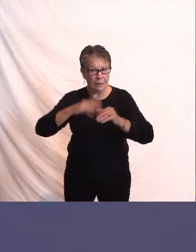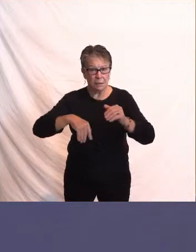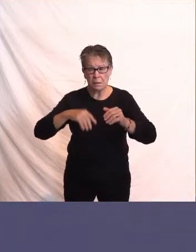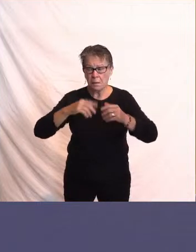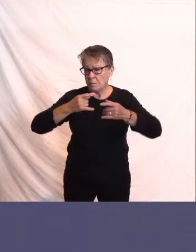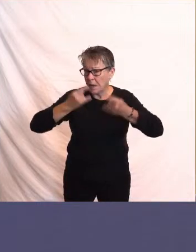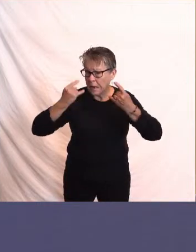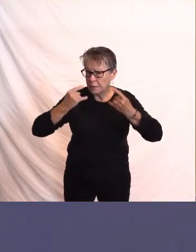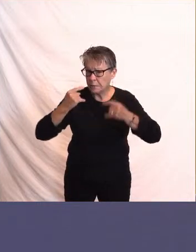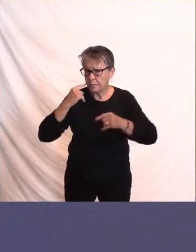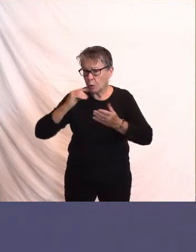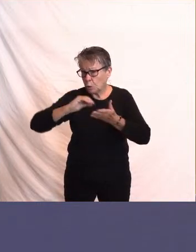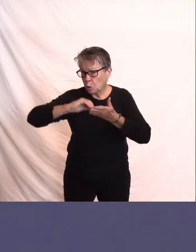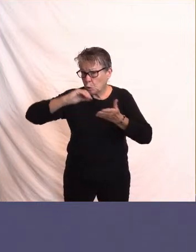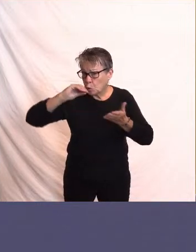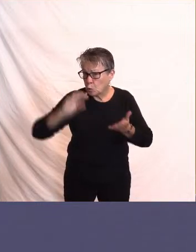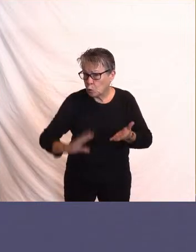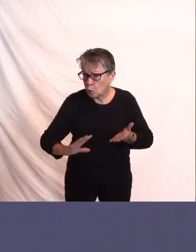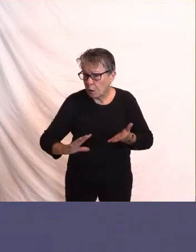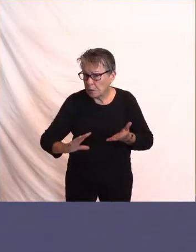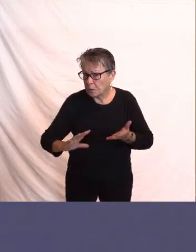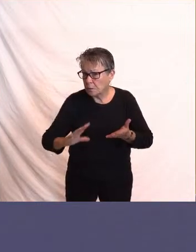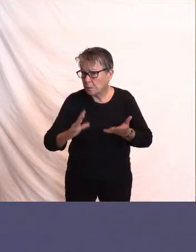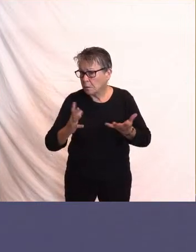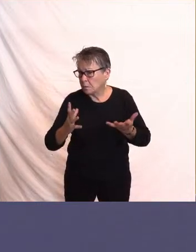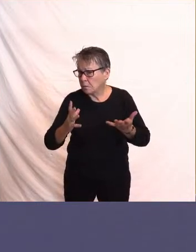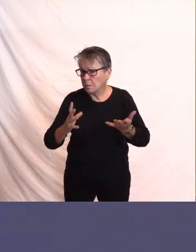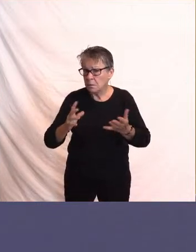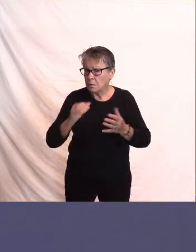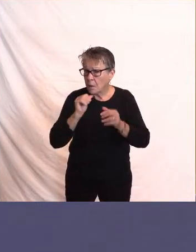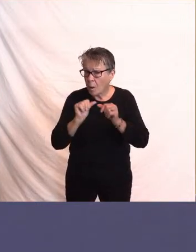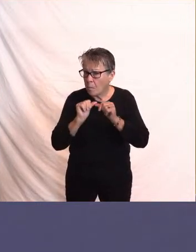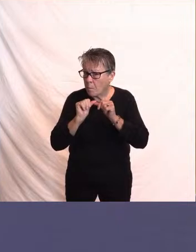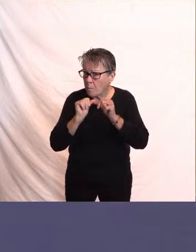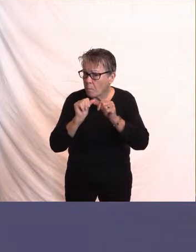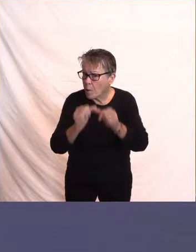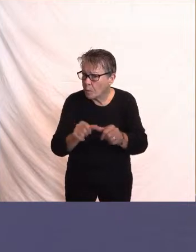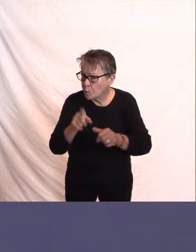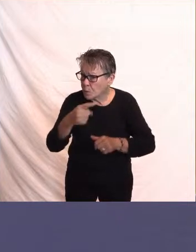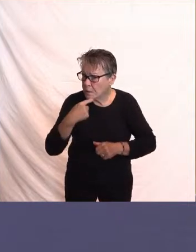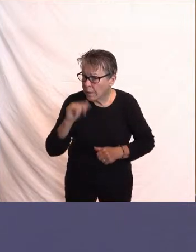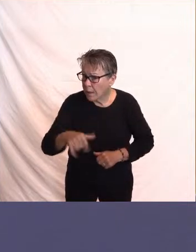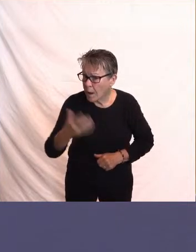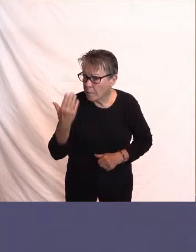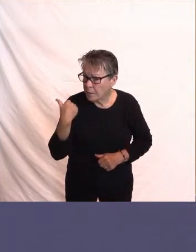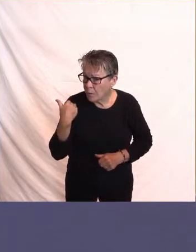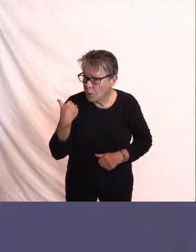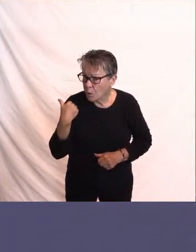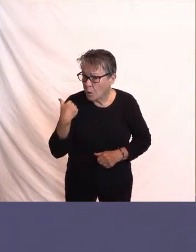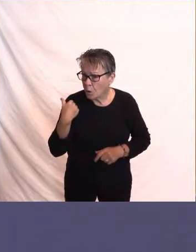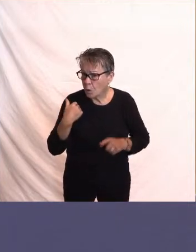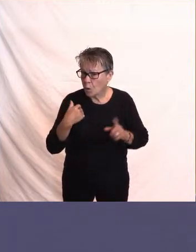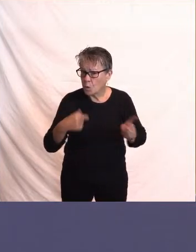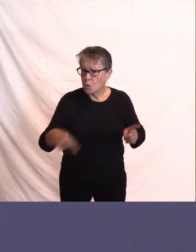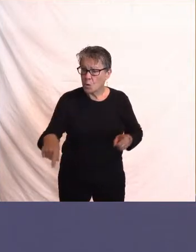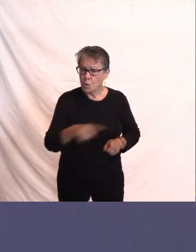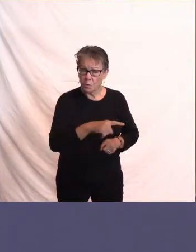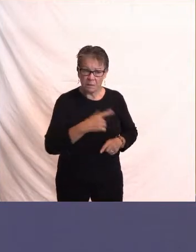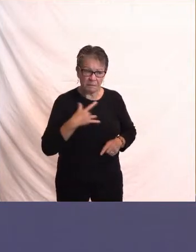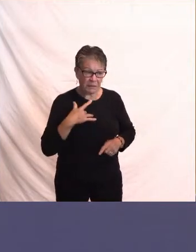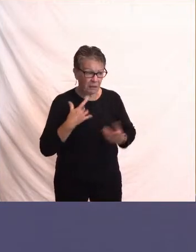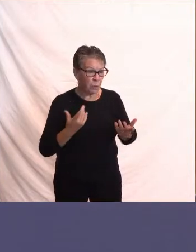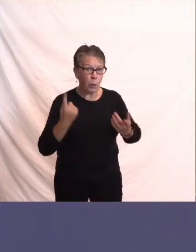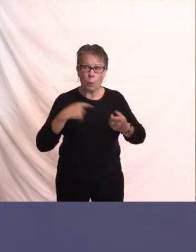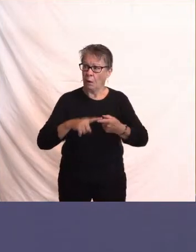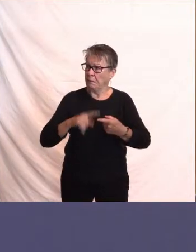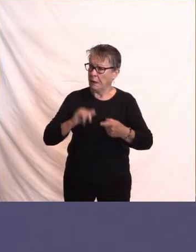to allow kids to remove their masks indoors in schools? For you, Commissioner, can you give us a little bit more information about the death in Vineland,